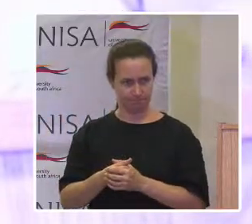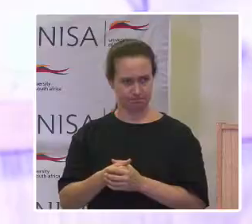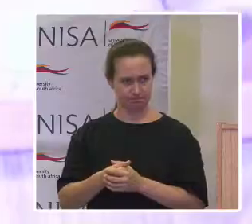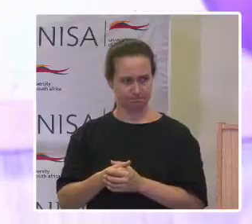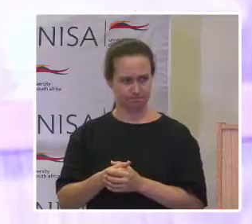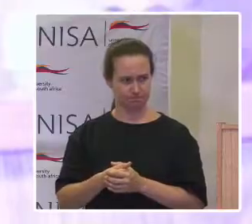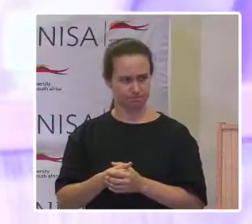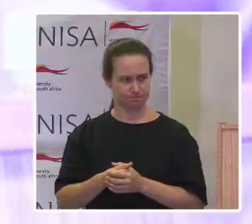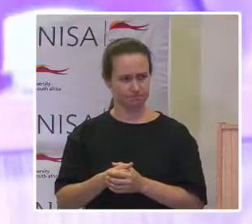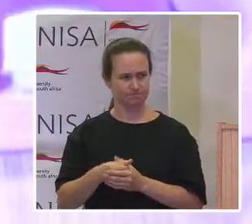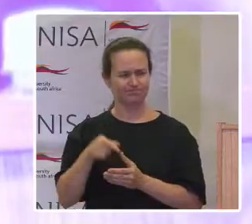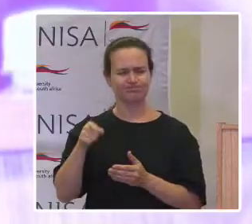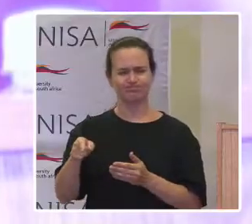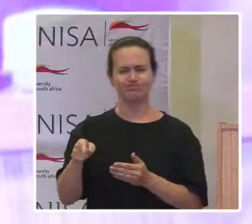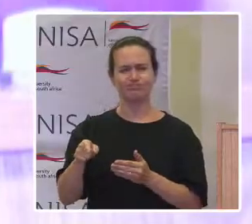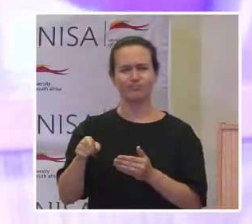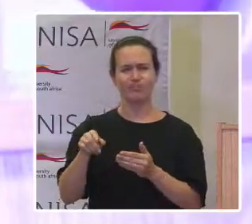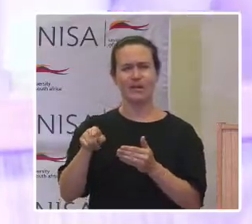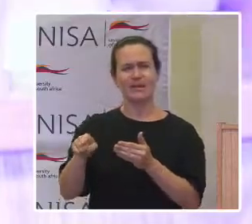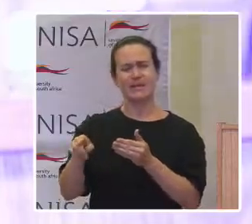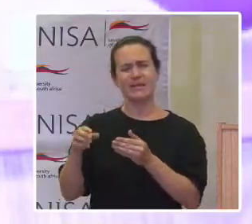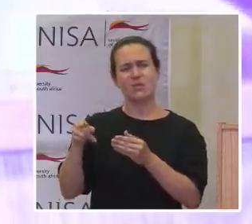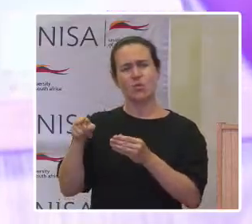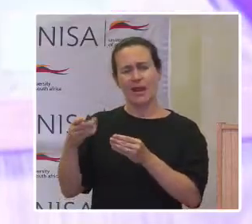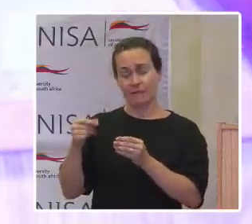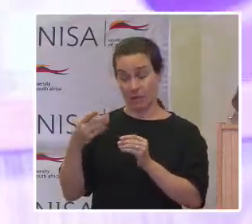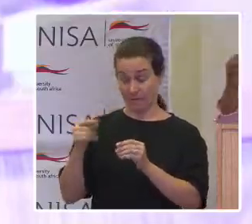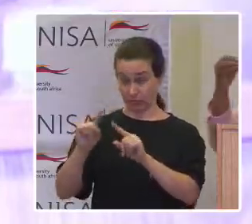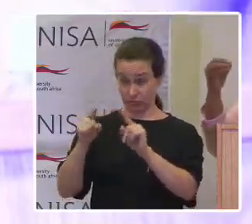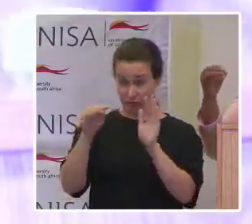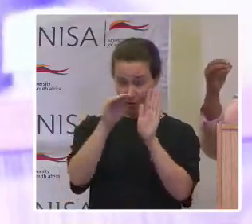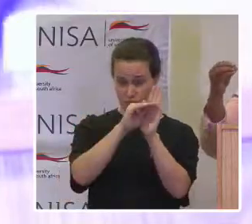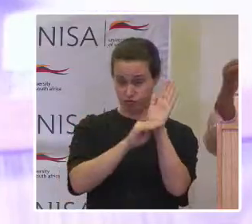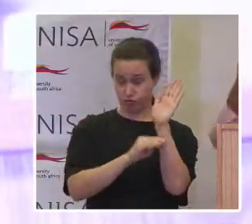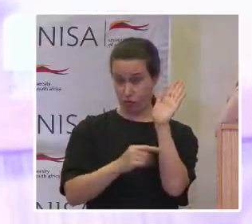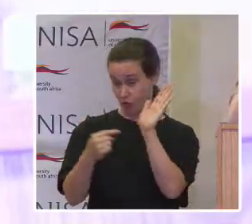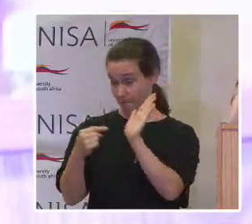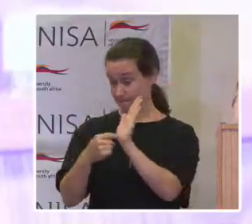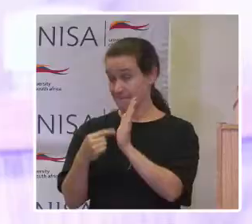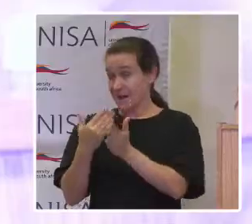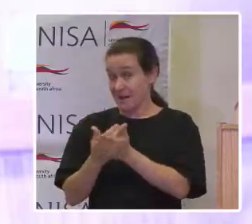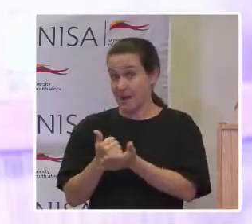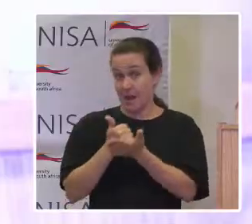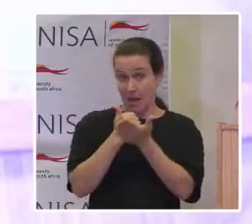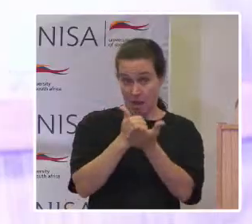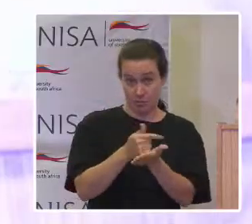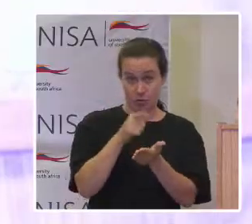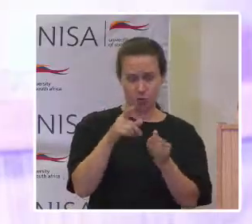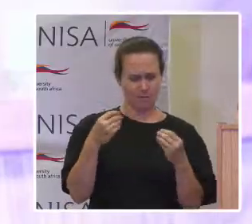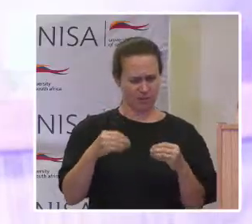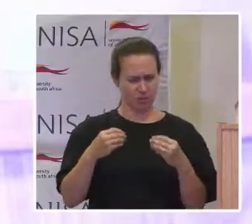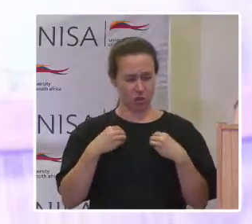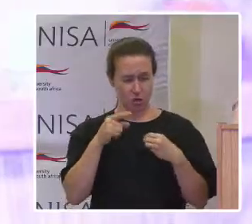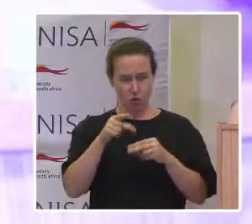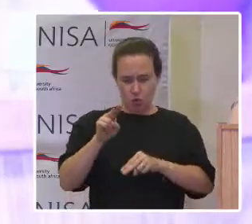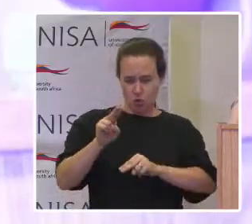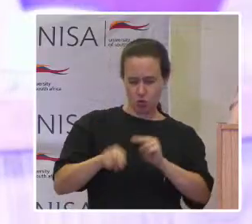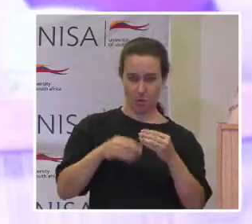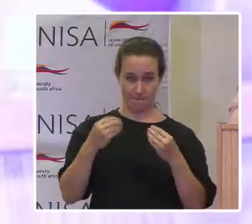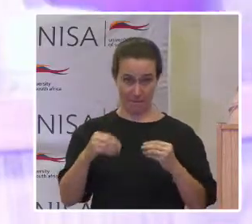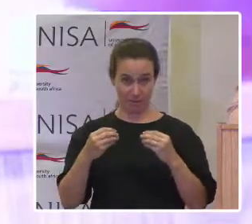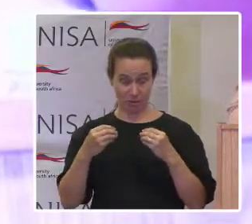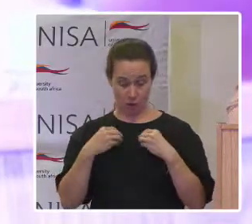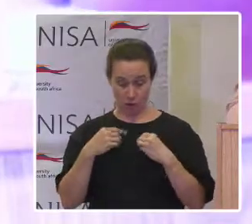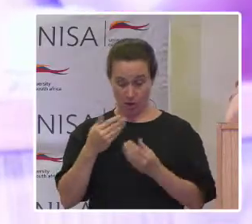the incubators, we say these are the programs that normally assist you as an entrepreneur, as a startup entrepreneur to